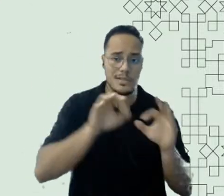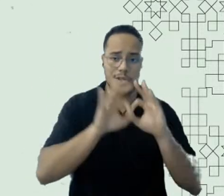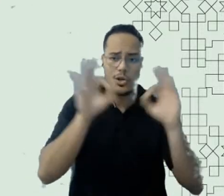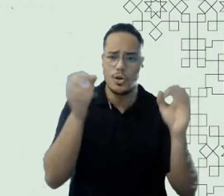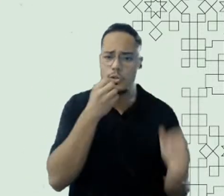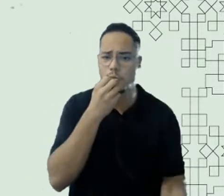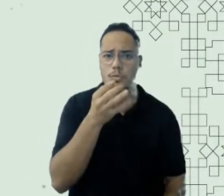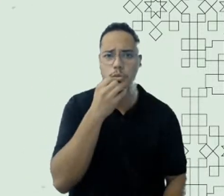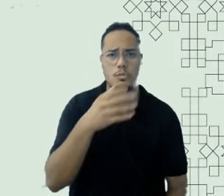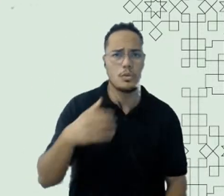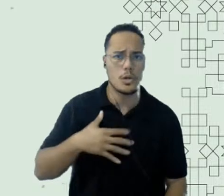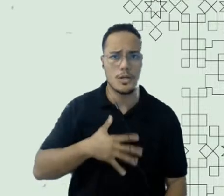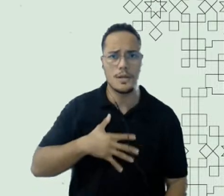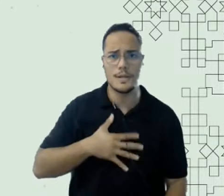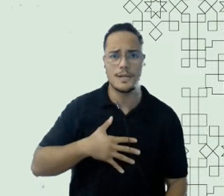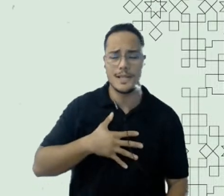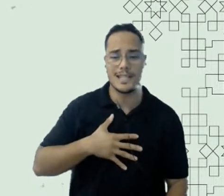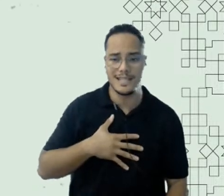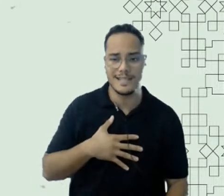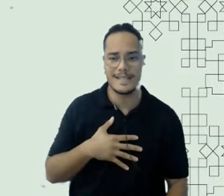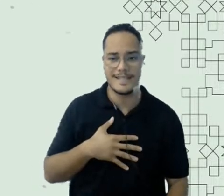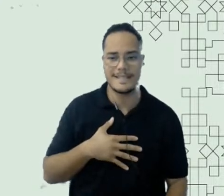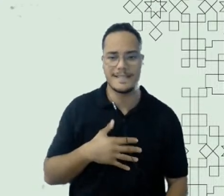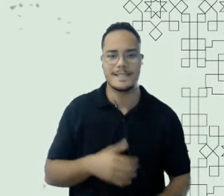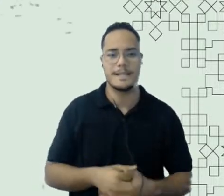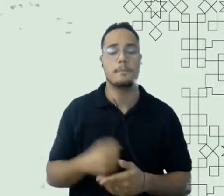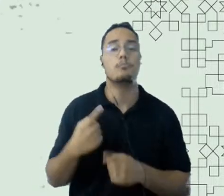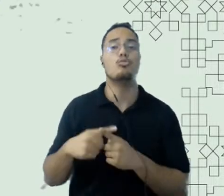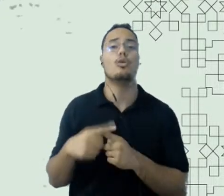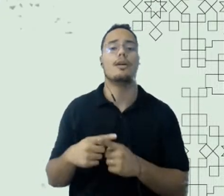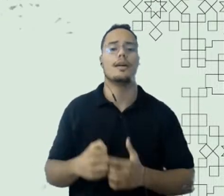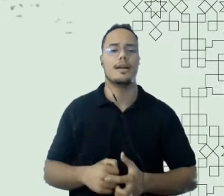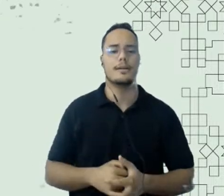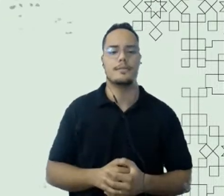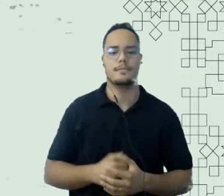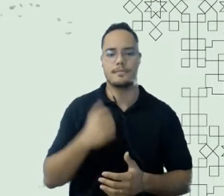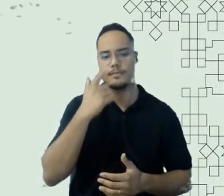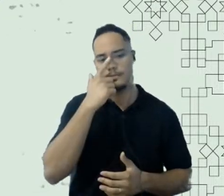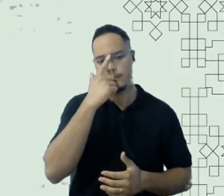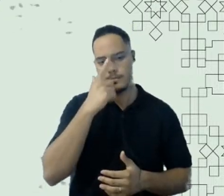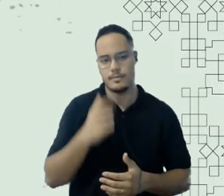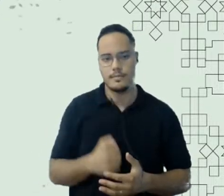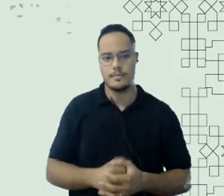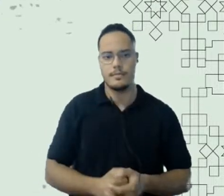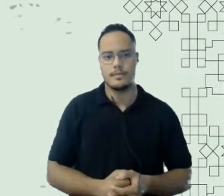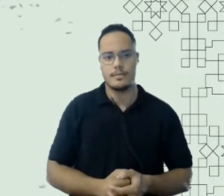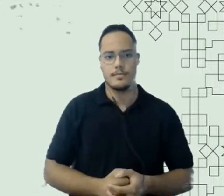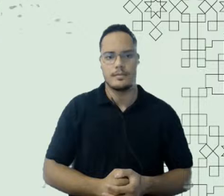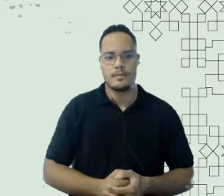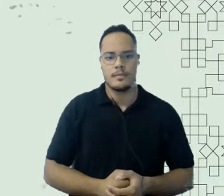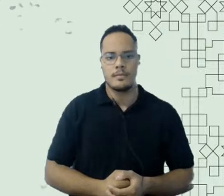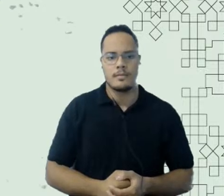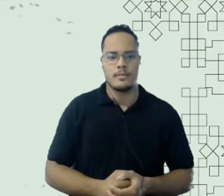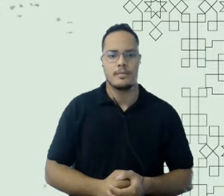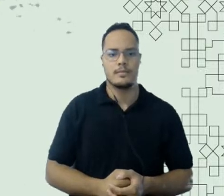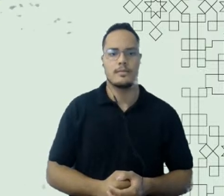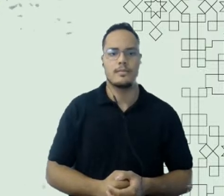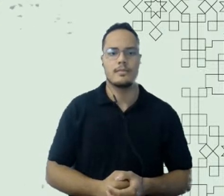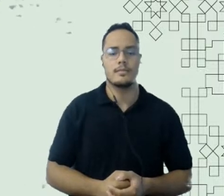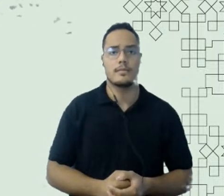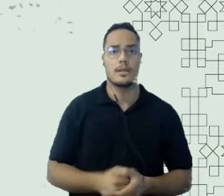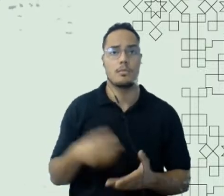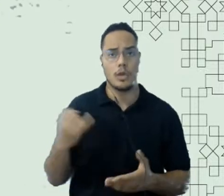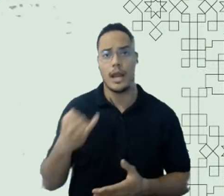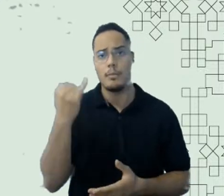it's not only very interesting to know, but it's also inspiring to understand what